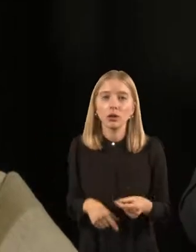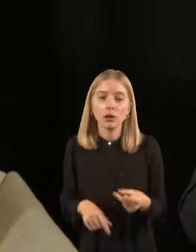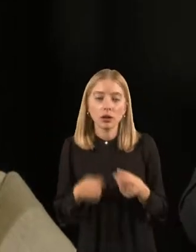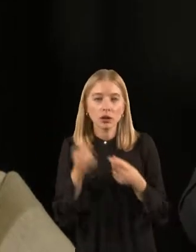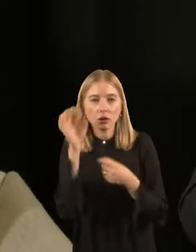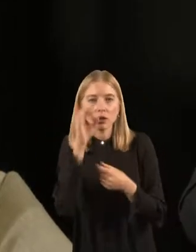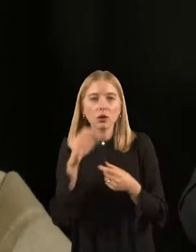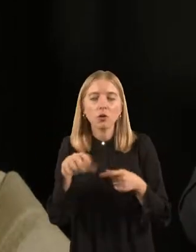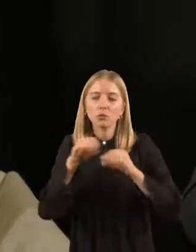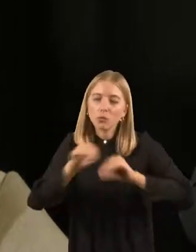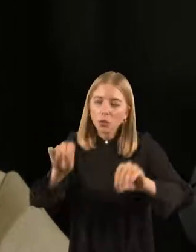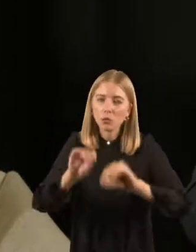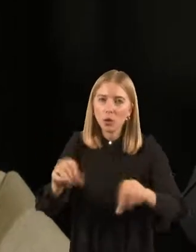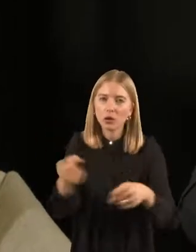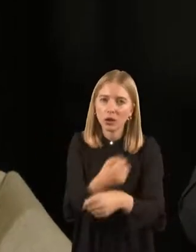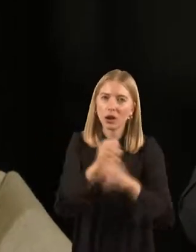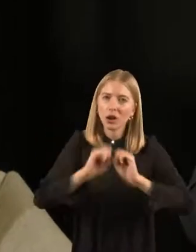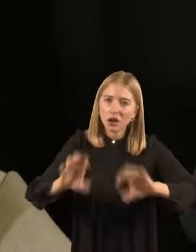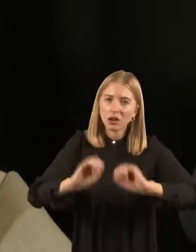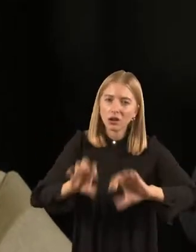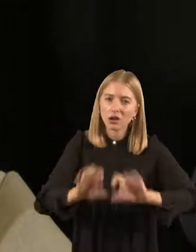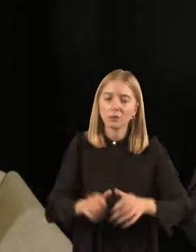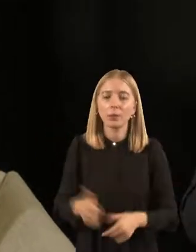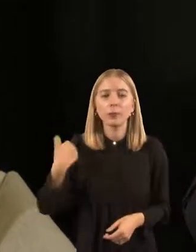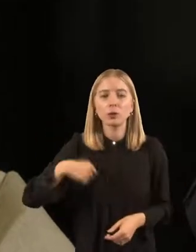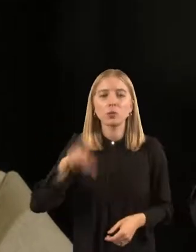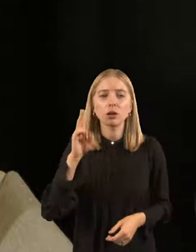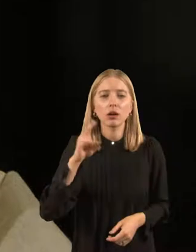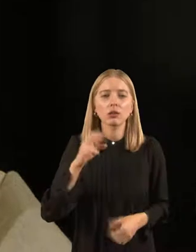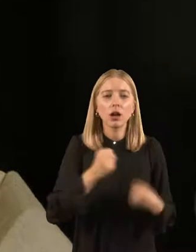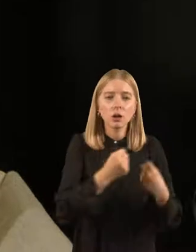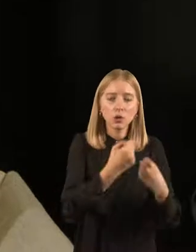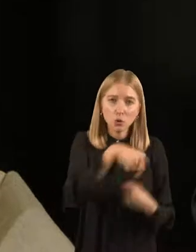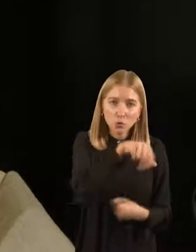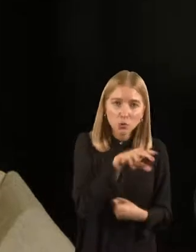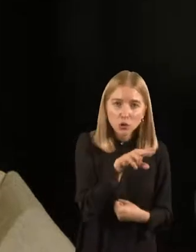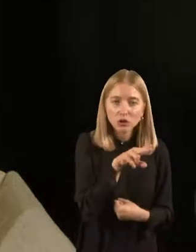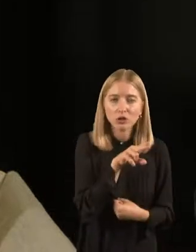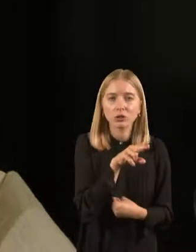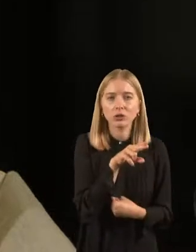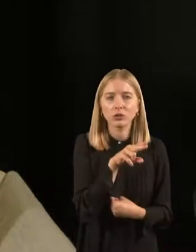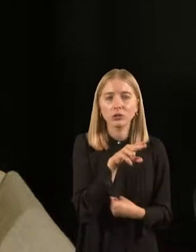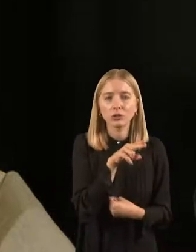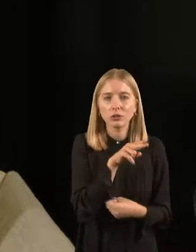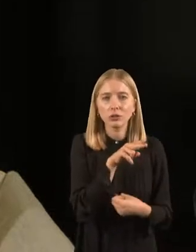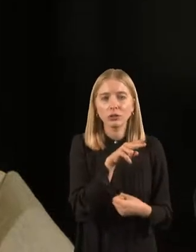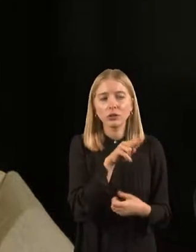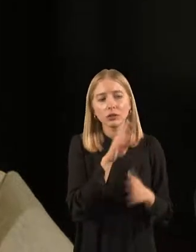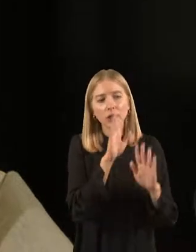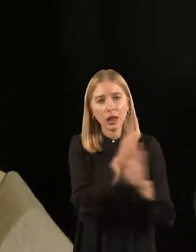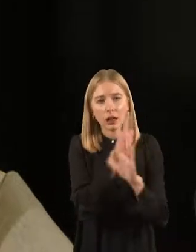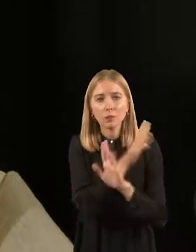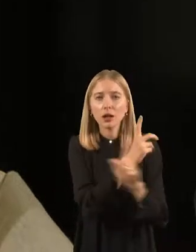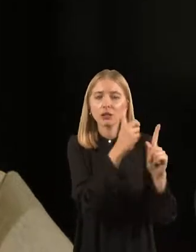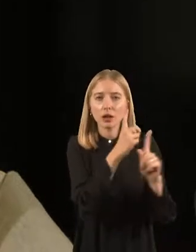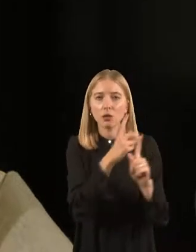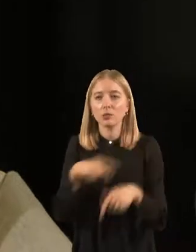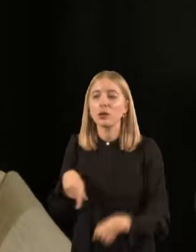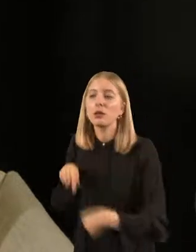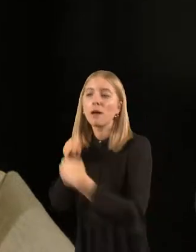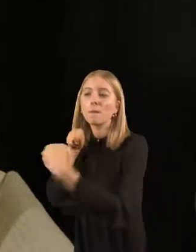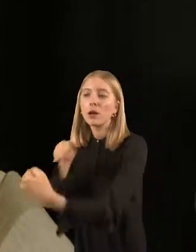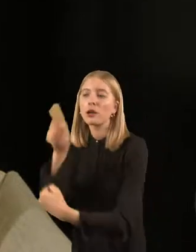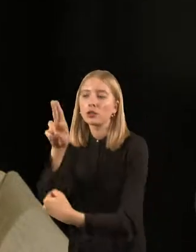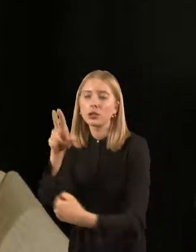in the decision-making and in education efforts. We need to talk to those who are supporting the initiatives and those who are opposing